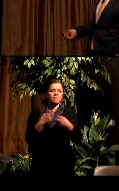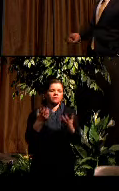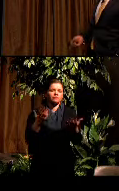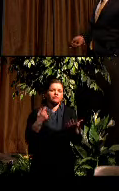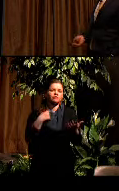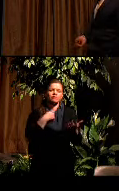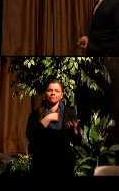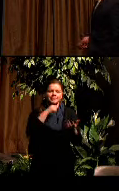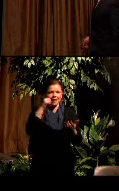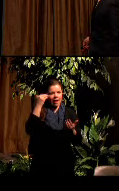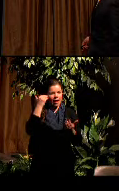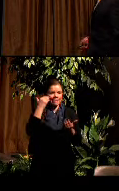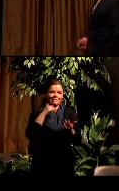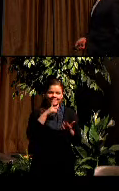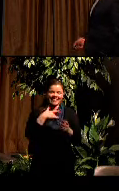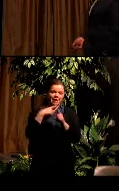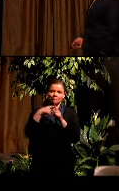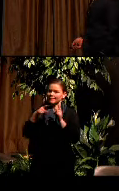grouse or the Gunnison sage grouse.